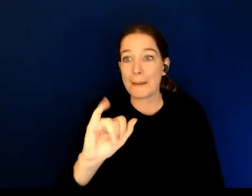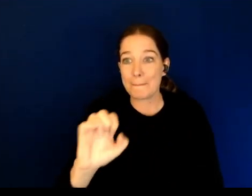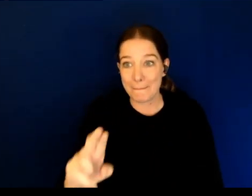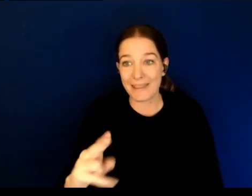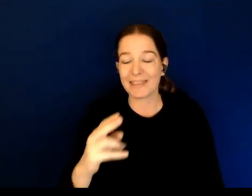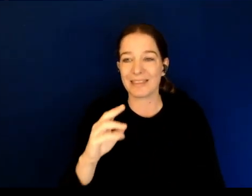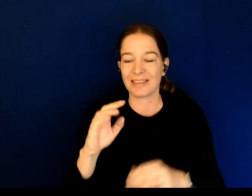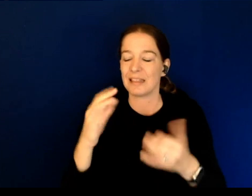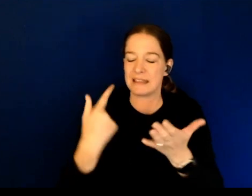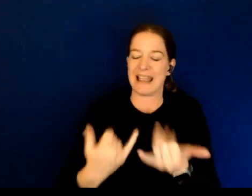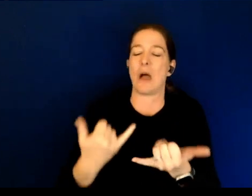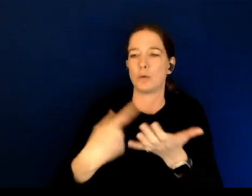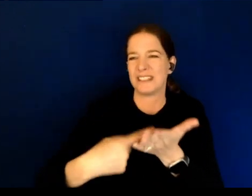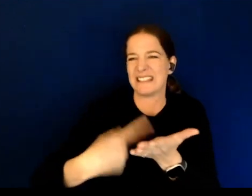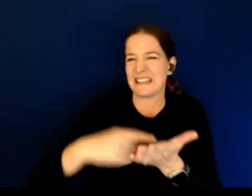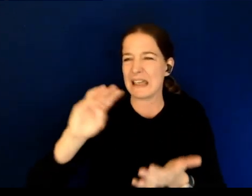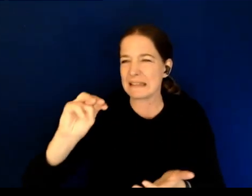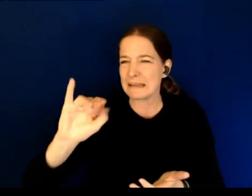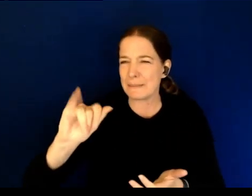Myth number